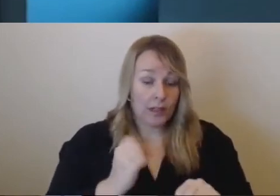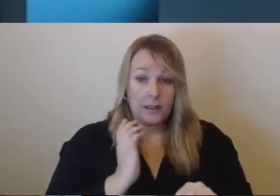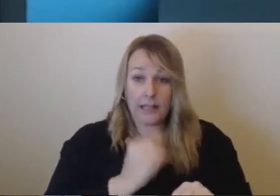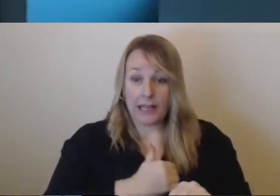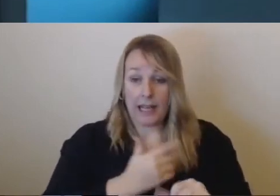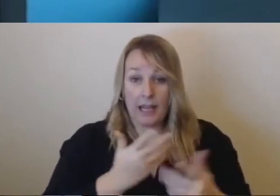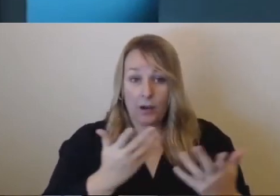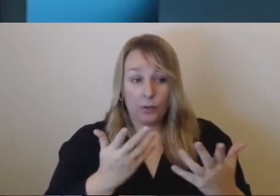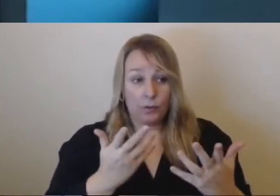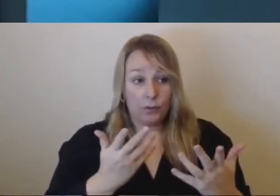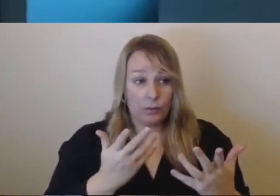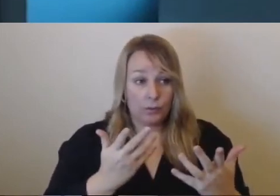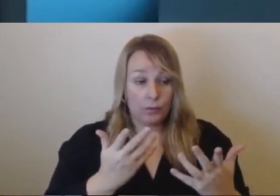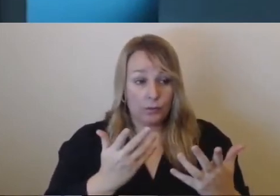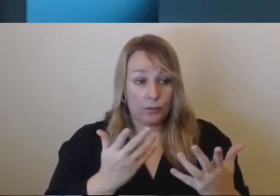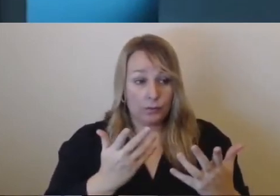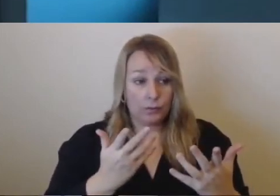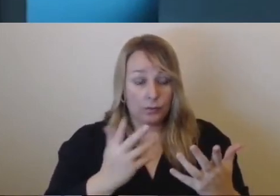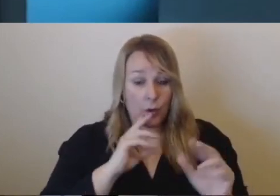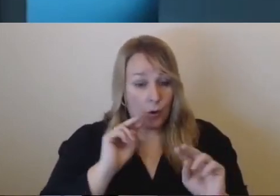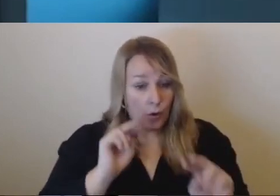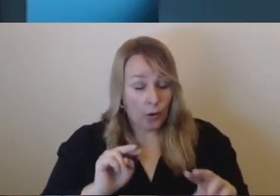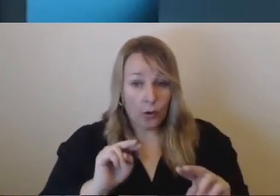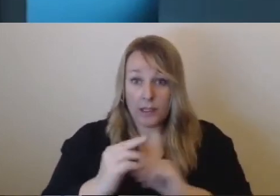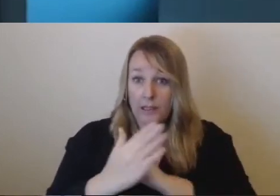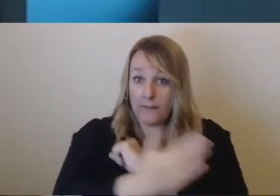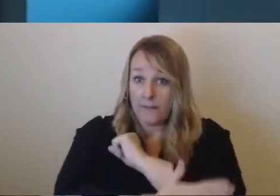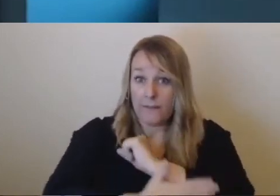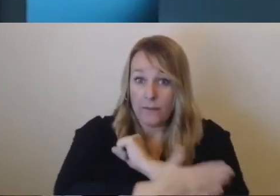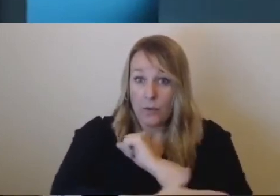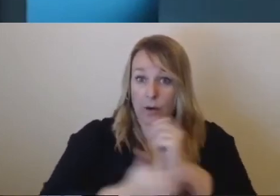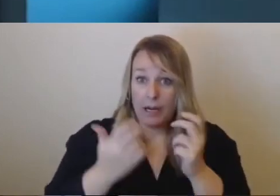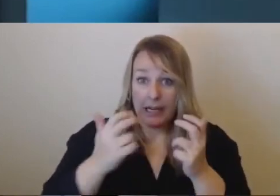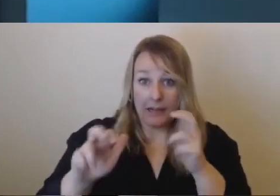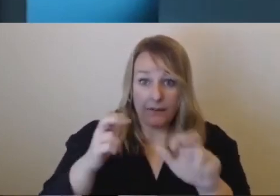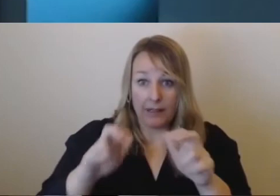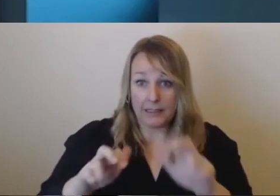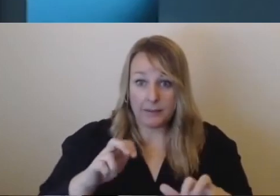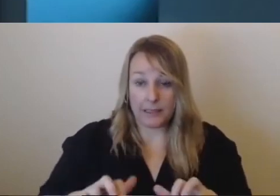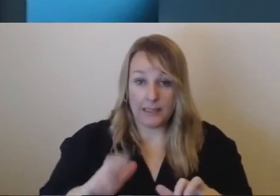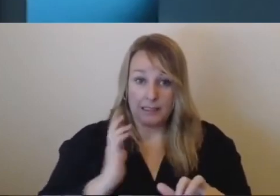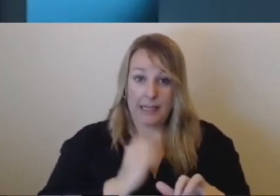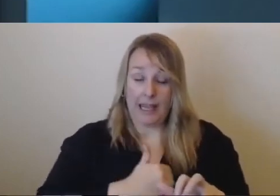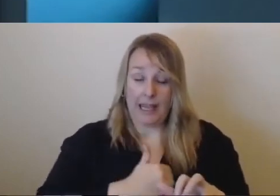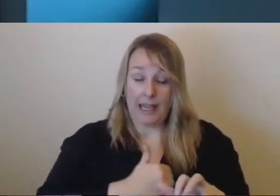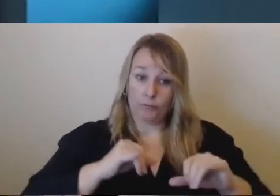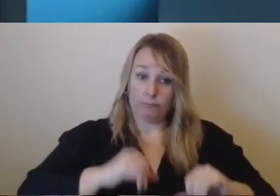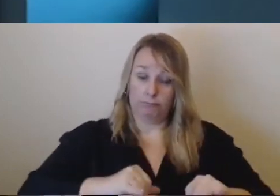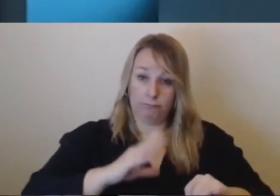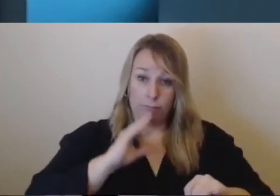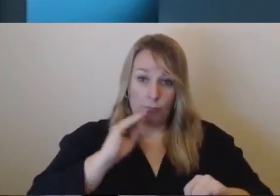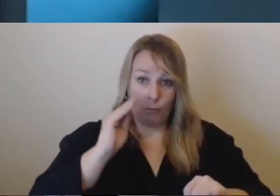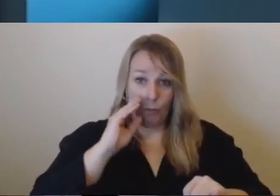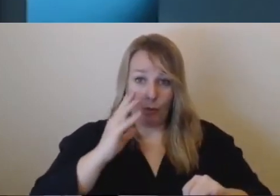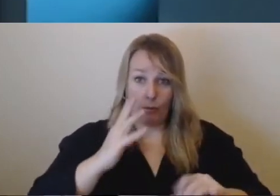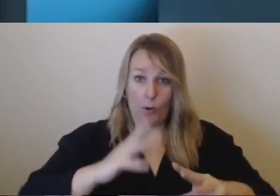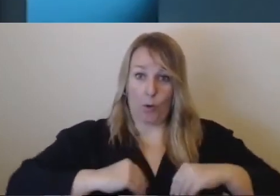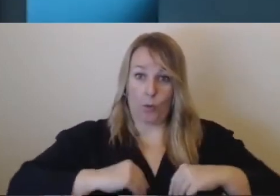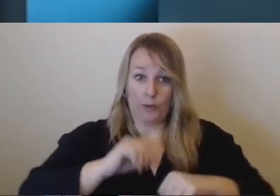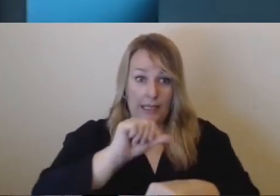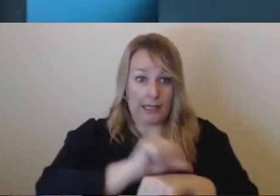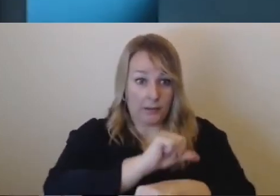for reviewing foreign investment, especially state-owned enterprises. You know, we need to